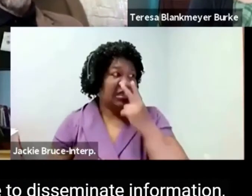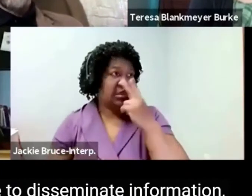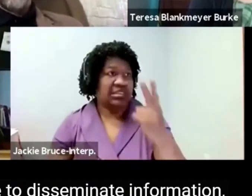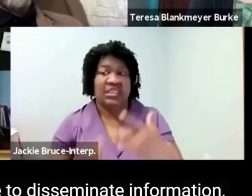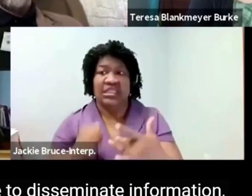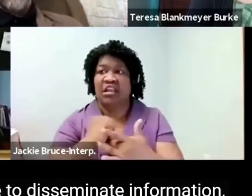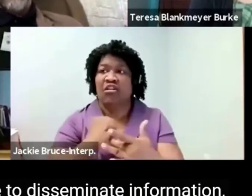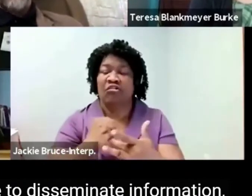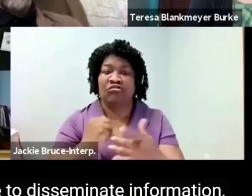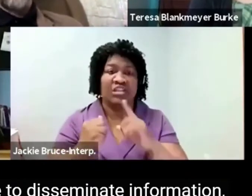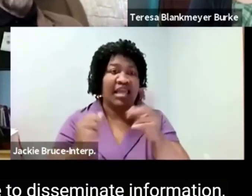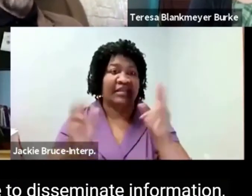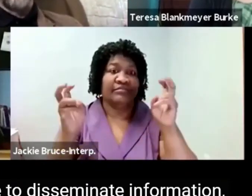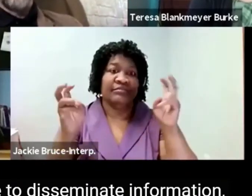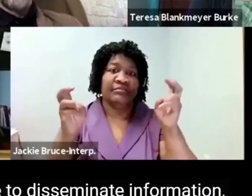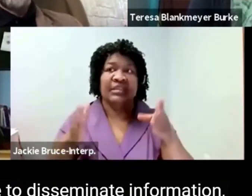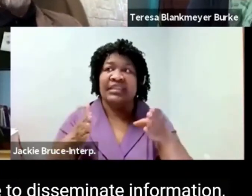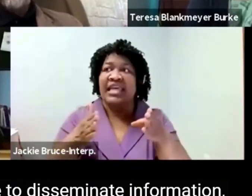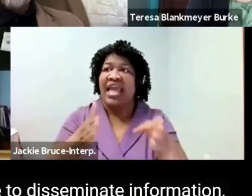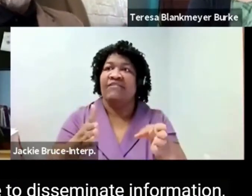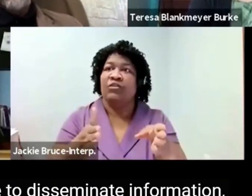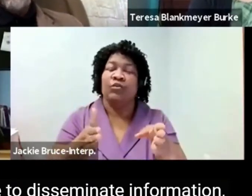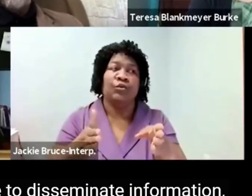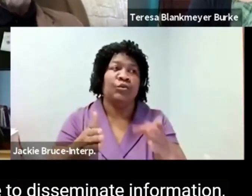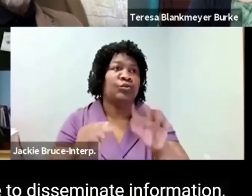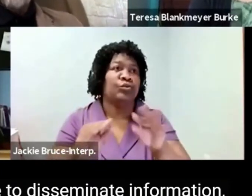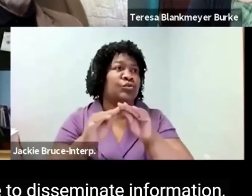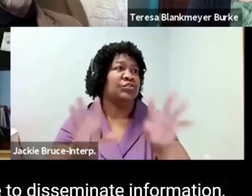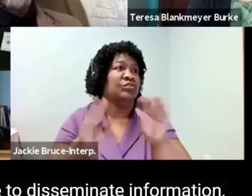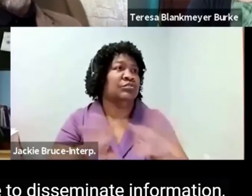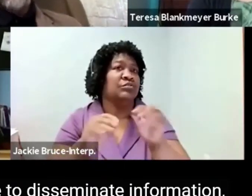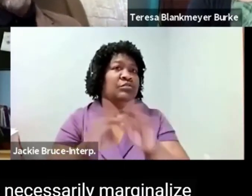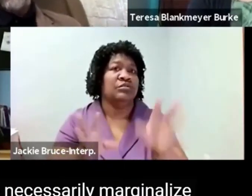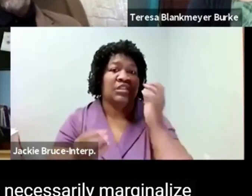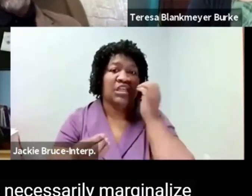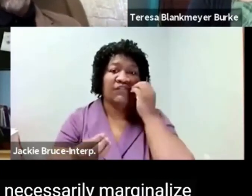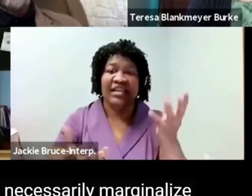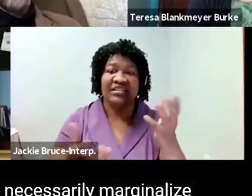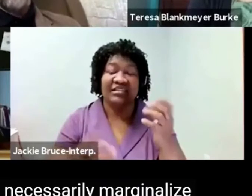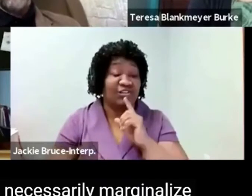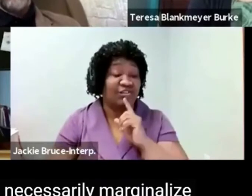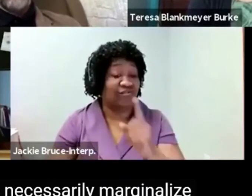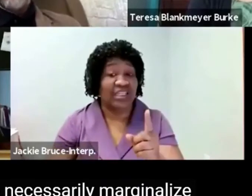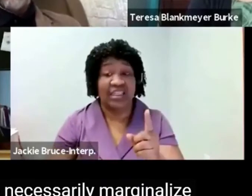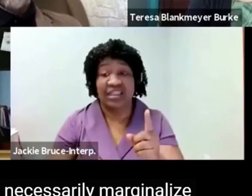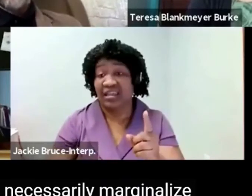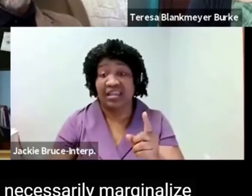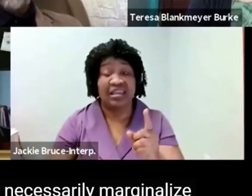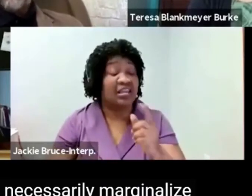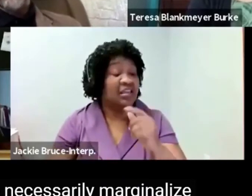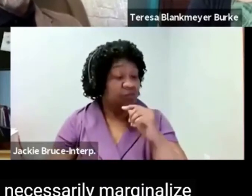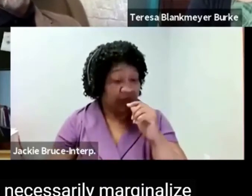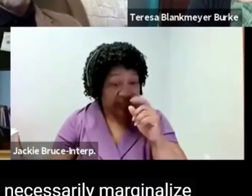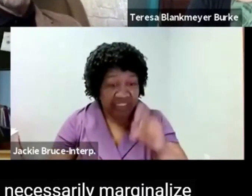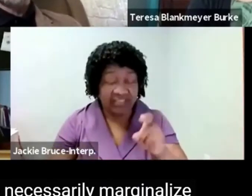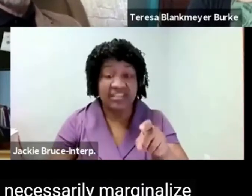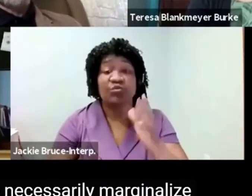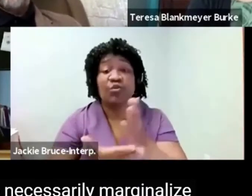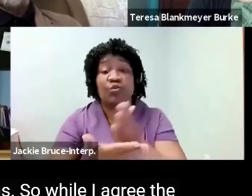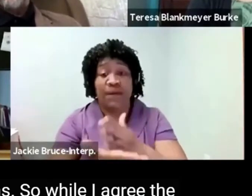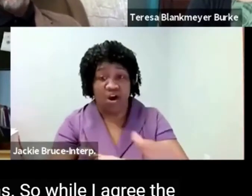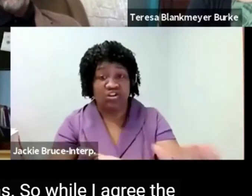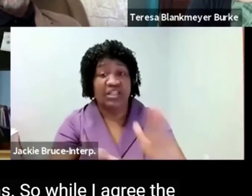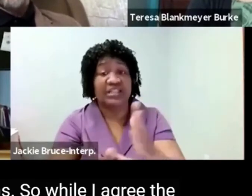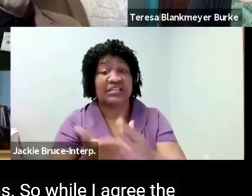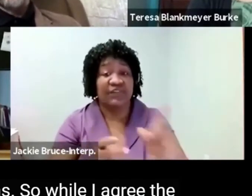technology as the avenue to, disseminate information, that we really are going to necessarily marginalize some